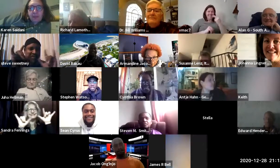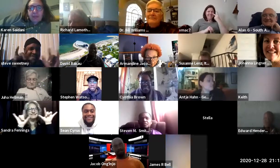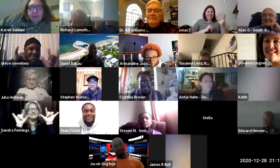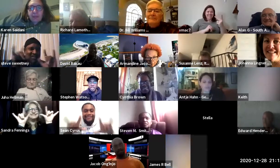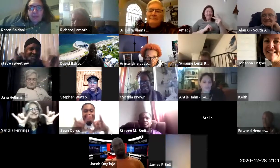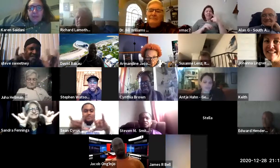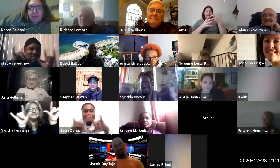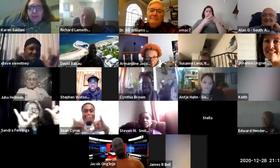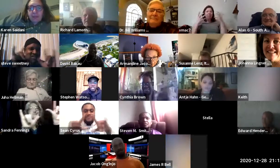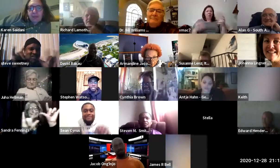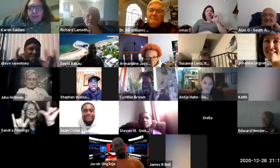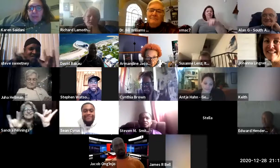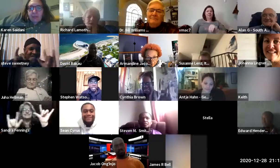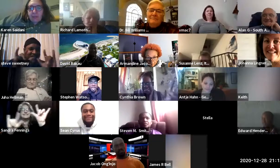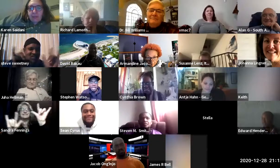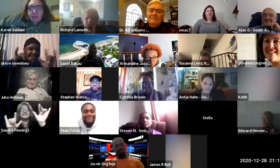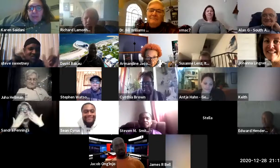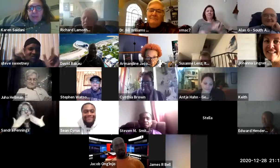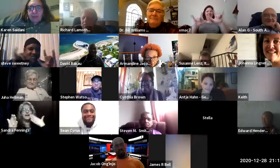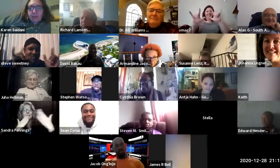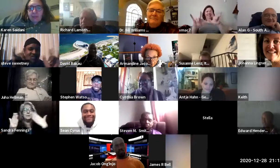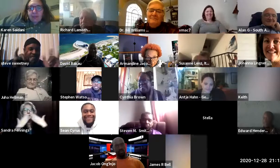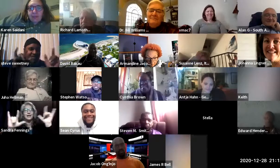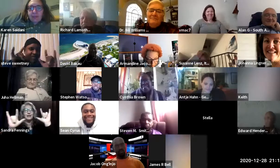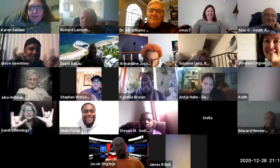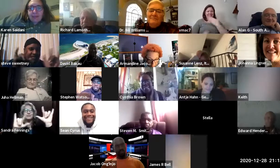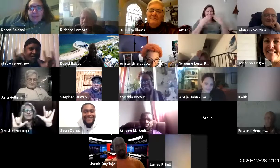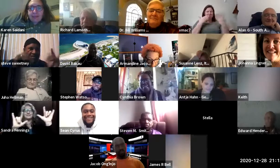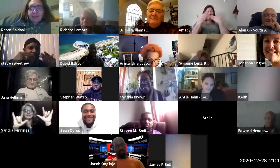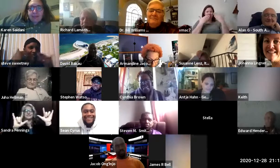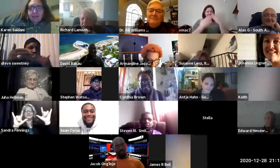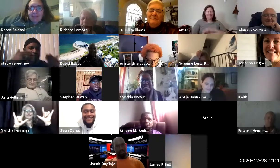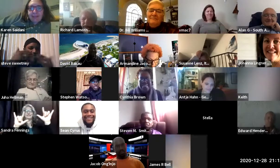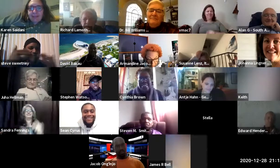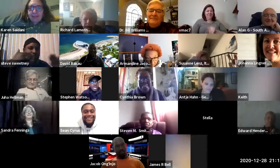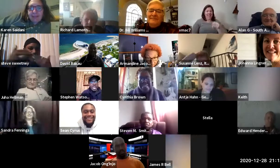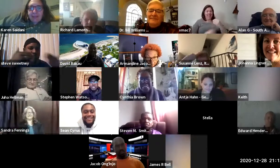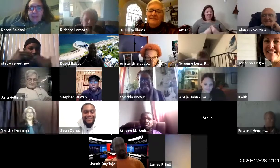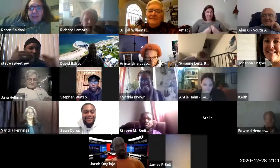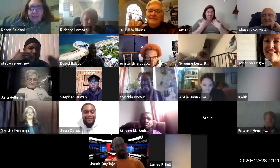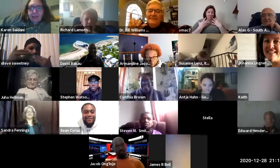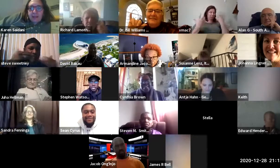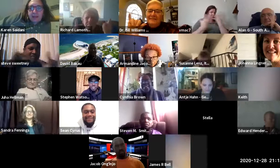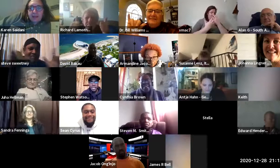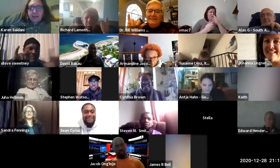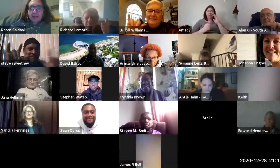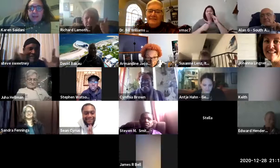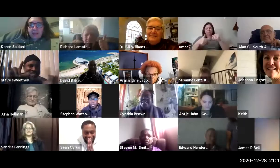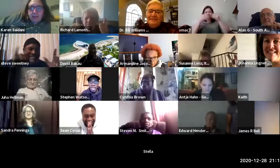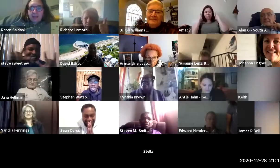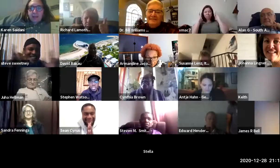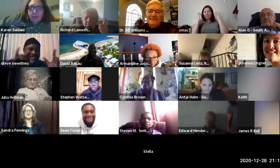is a lot more that he wishes to say. Because it's a passion that is overwhelming at